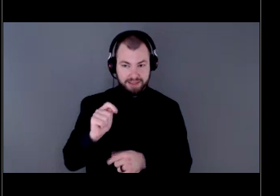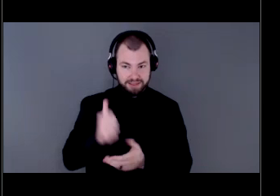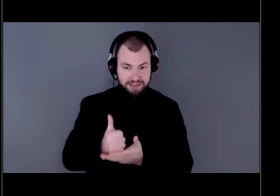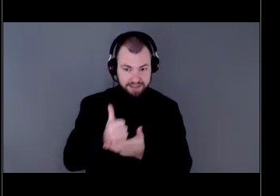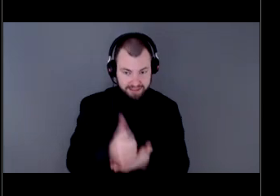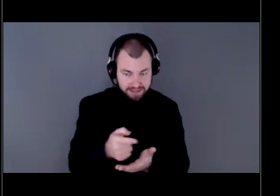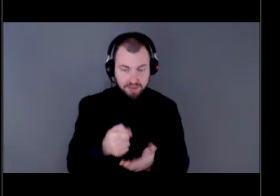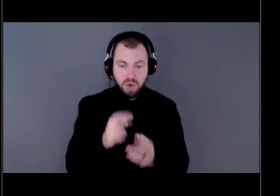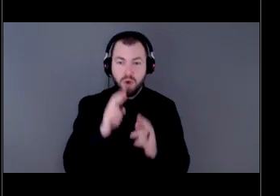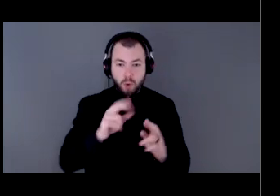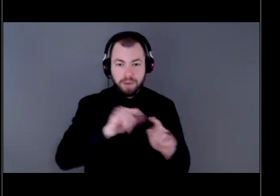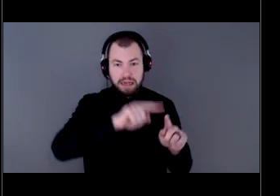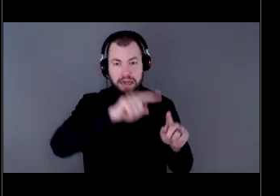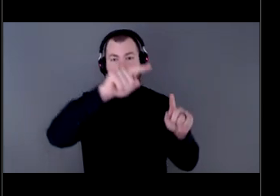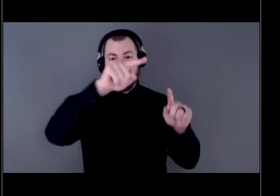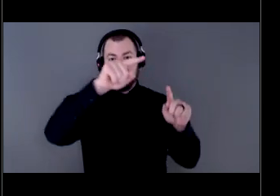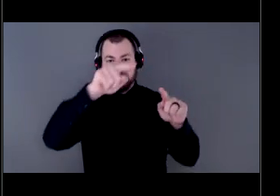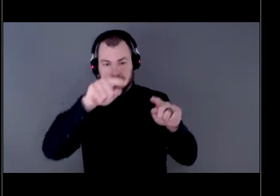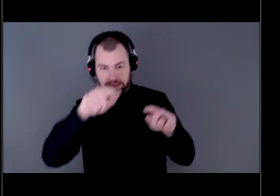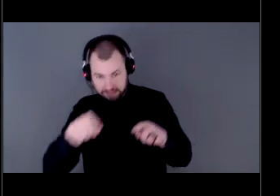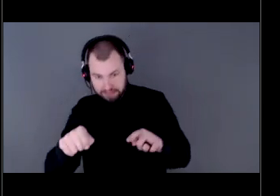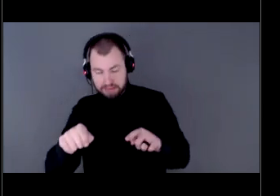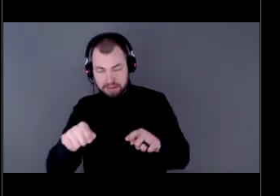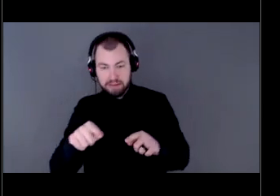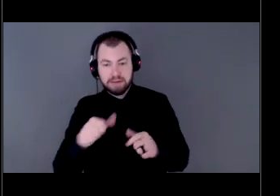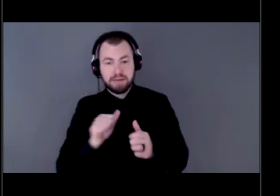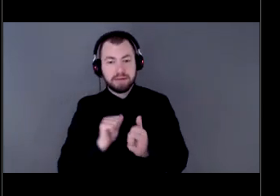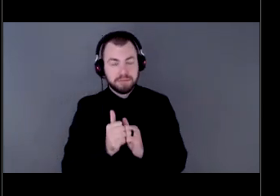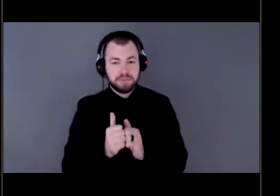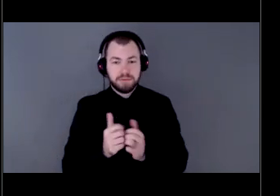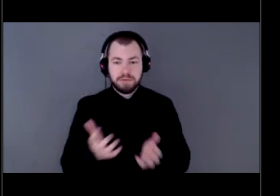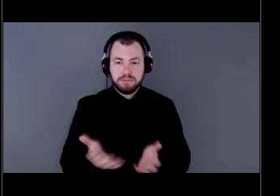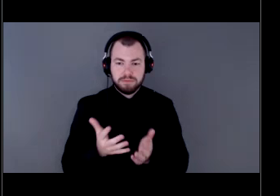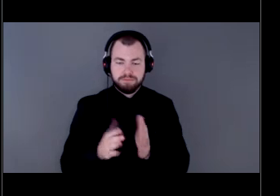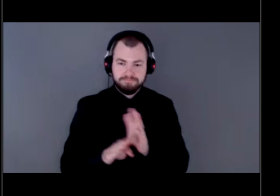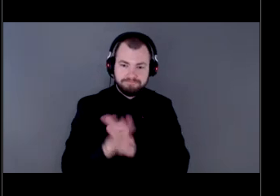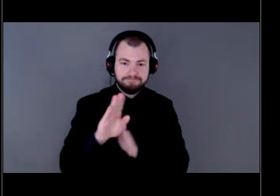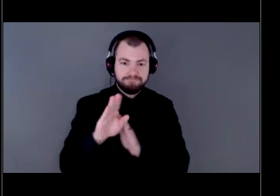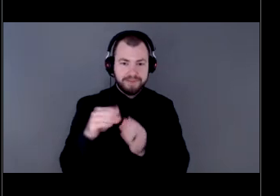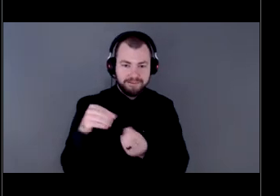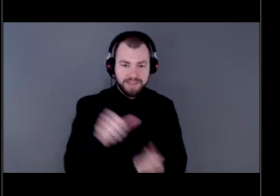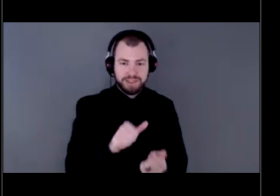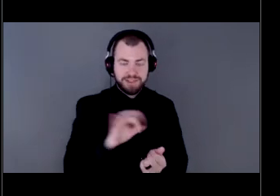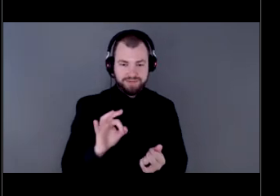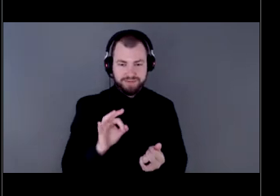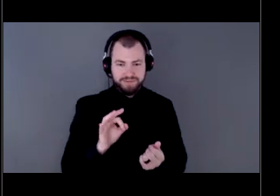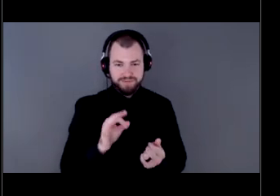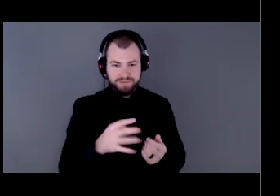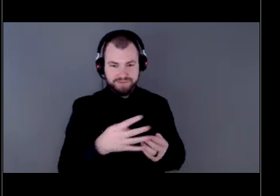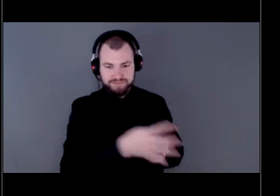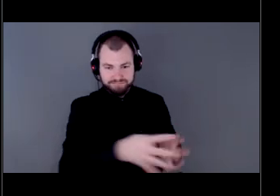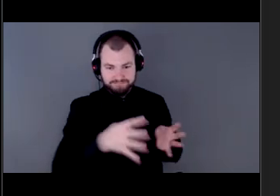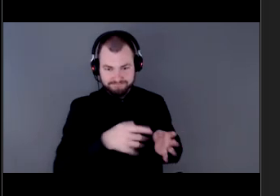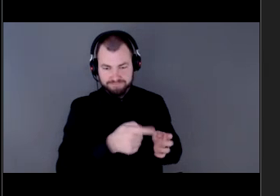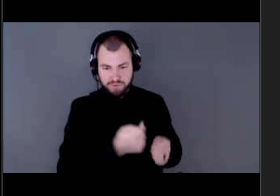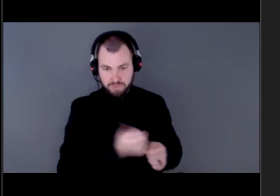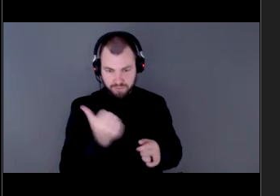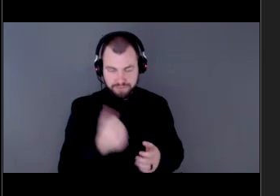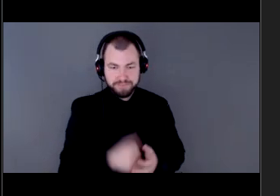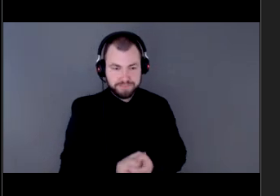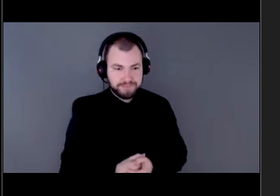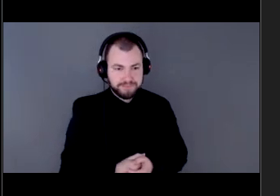downward by boosting the efficiency of our derelict fishing gear removals. Next. So time is money.